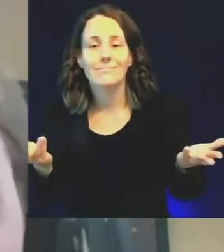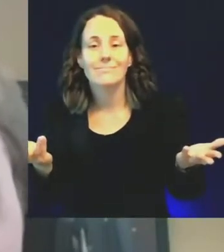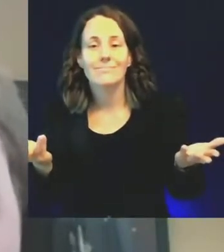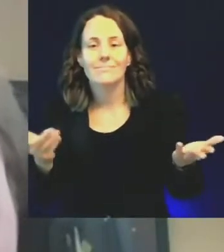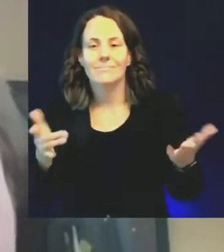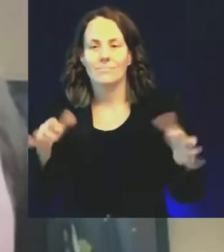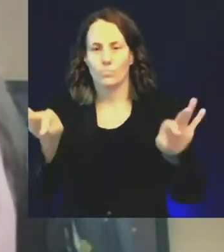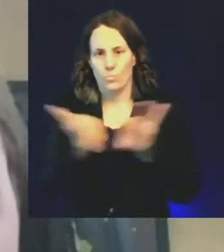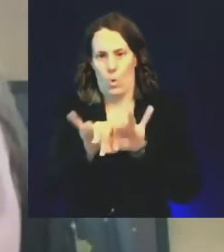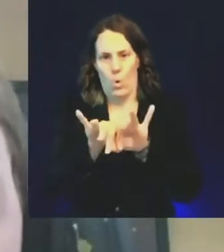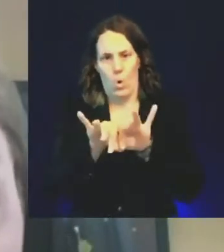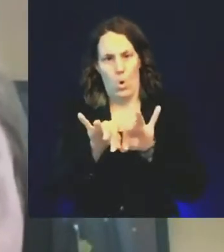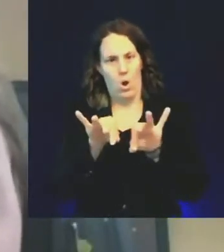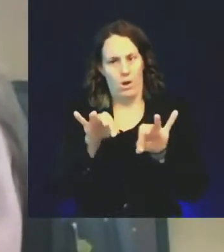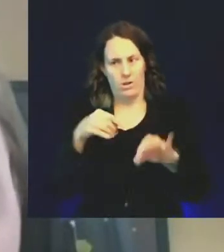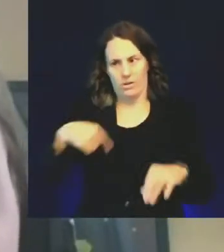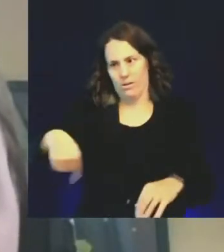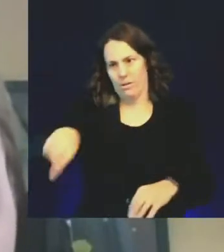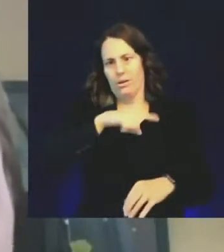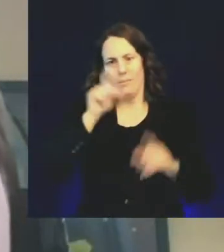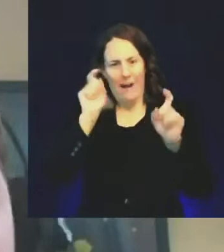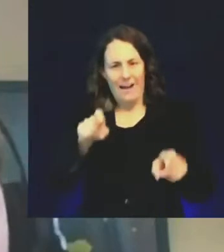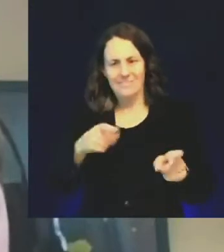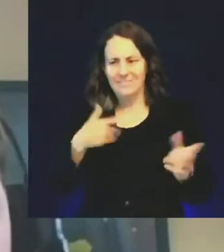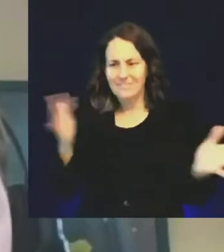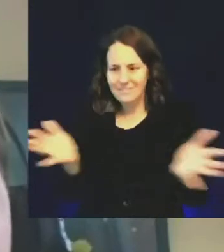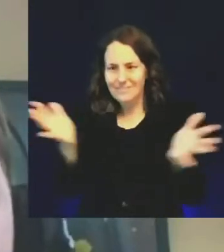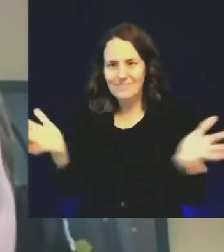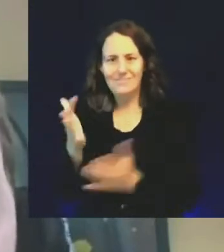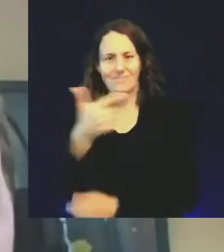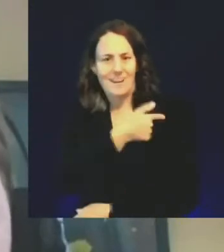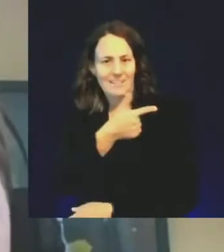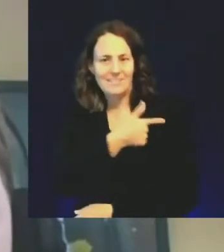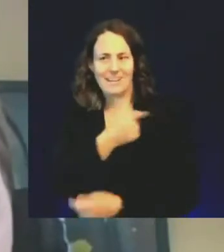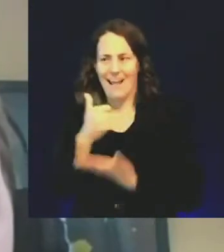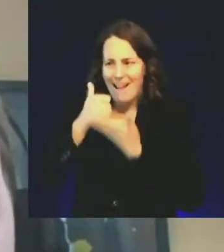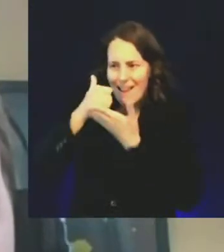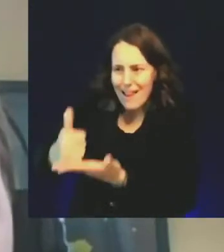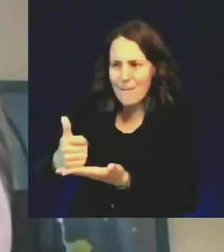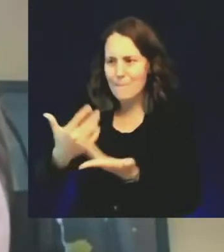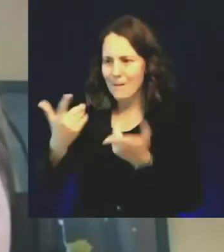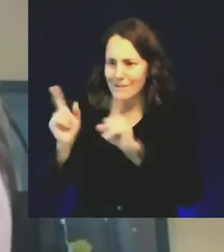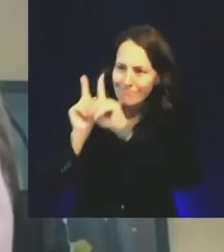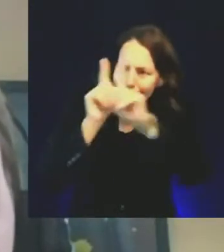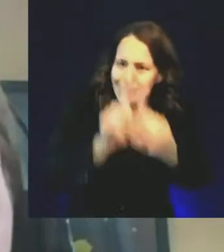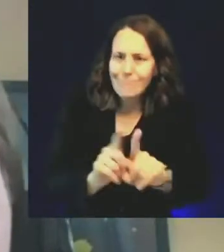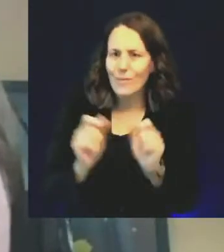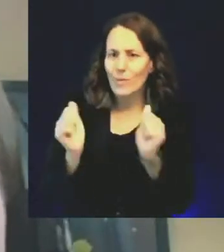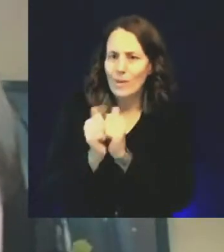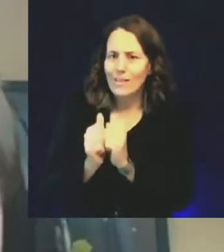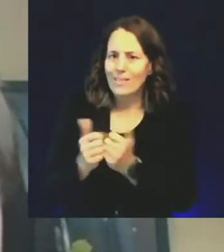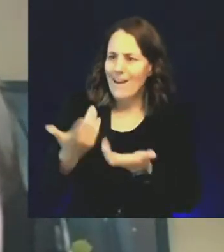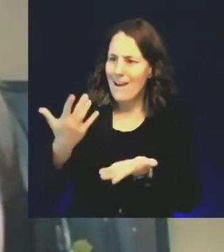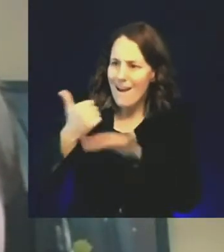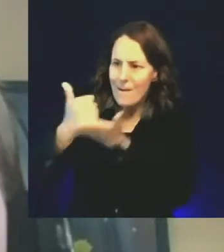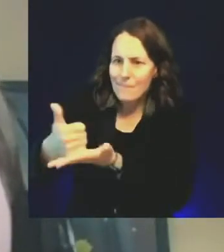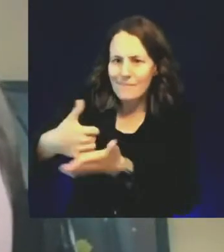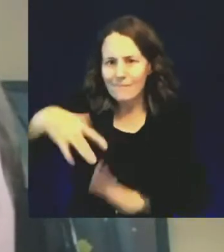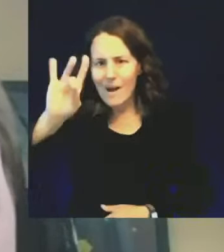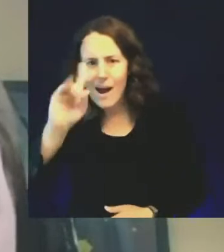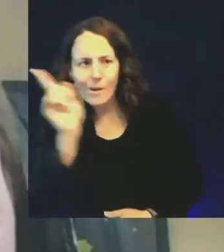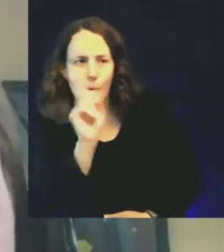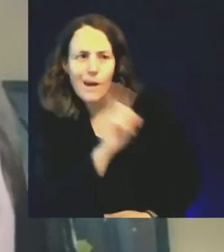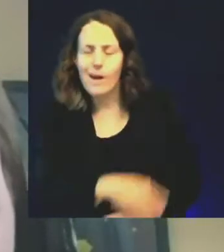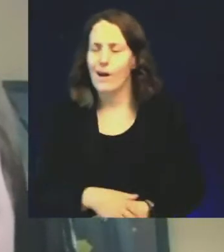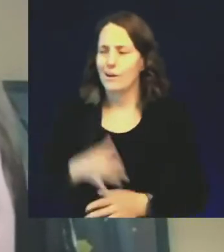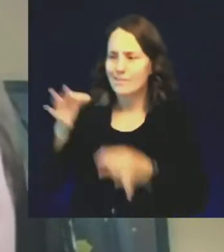to help this population understand how easy it is and how valuable it is. I think back to school is a really